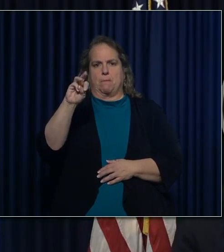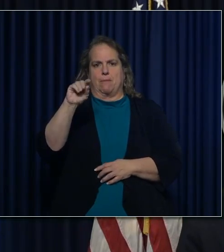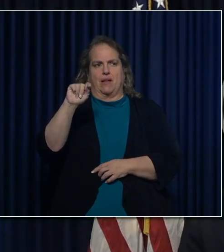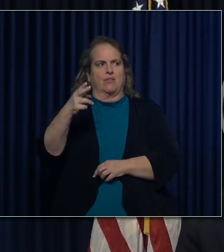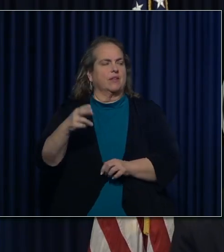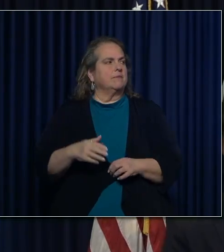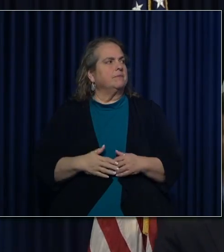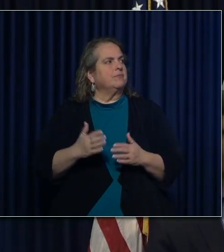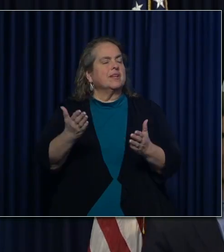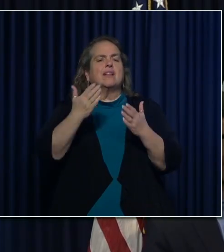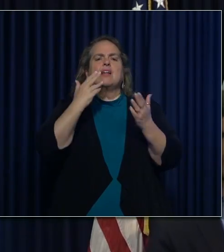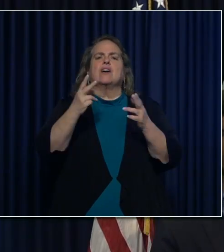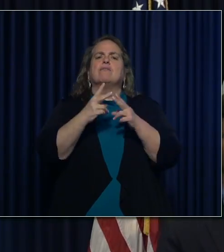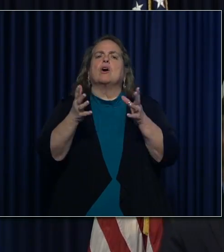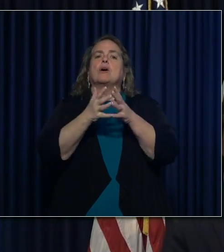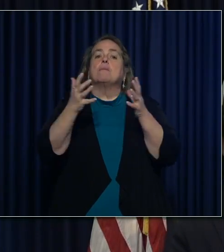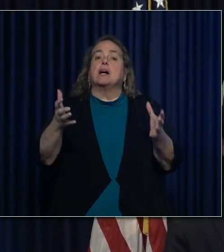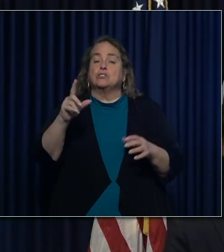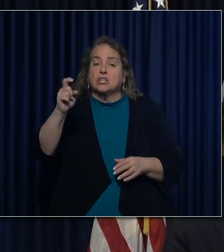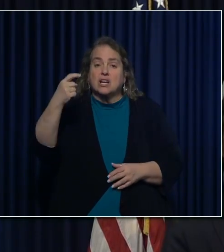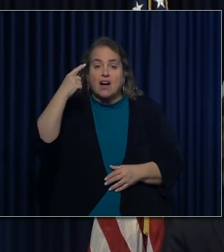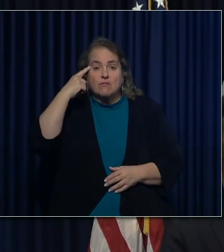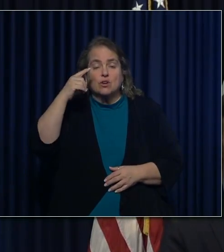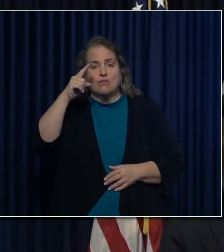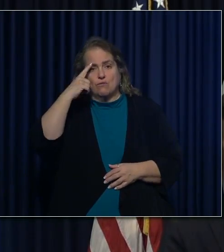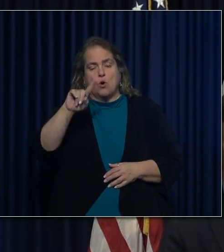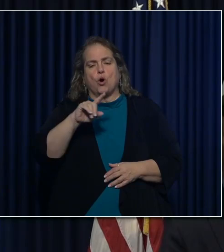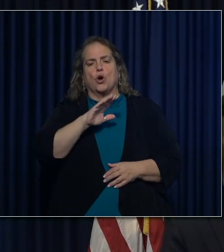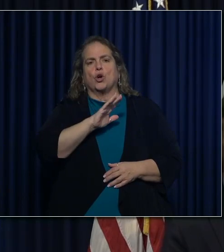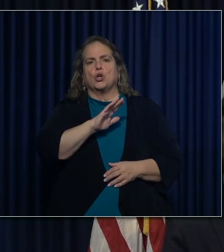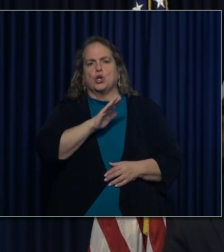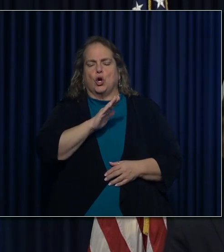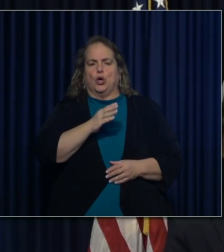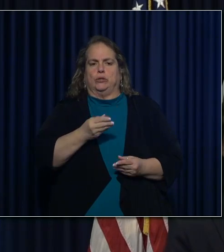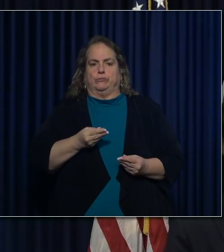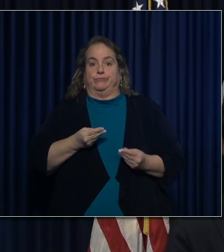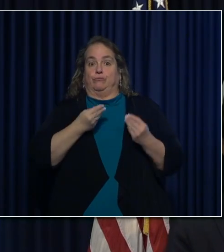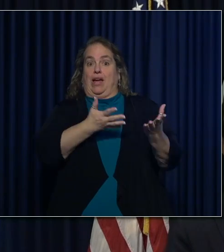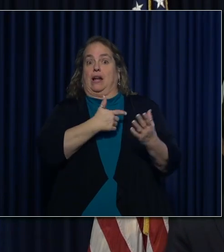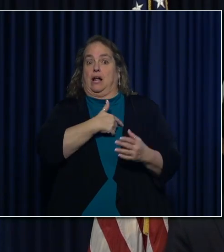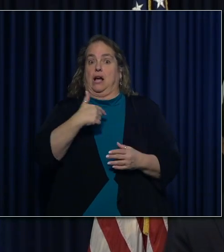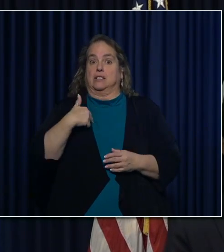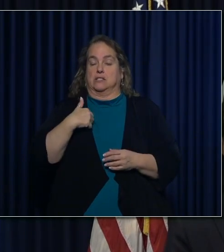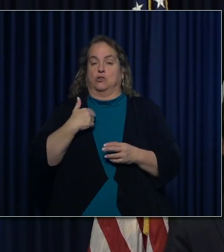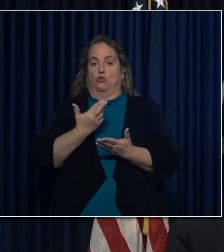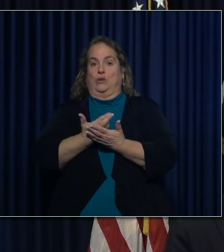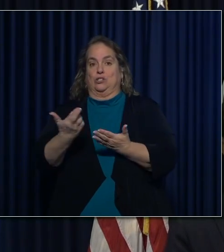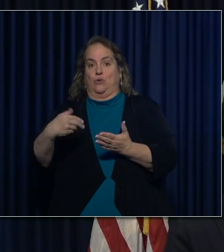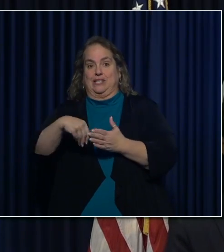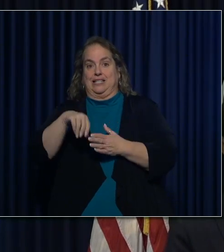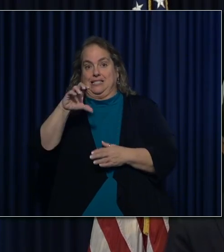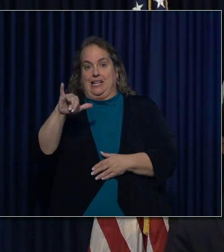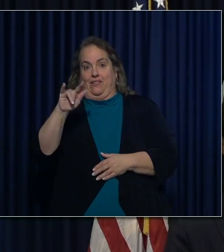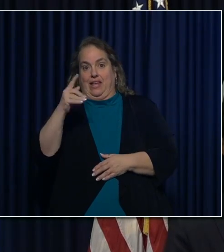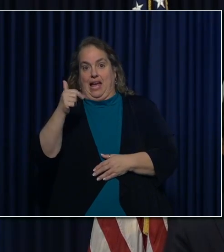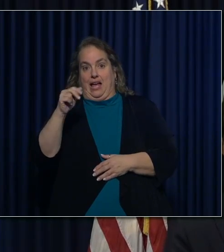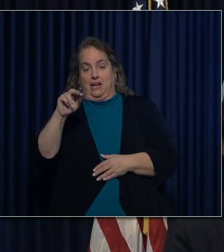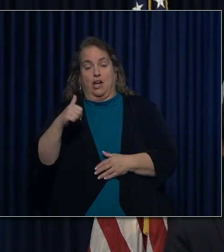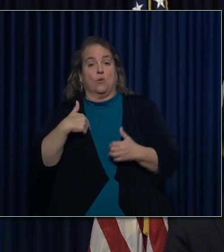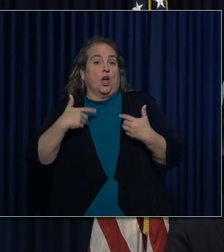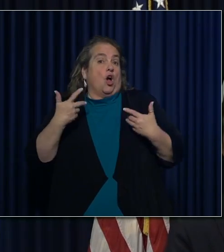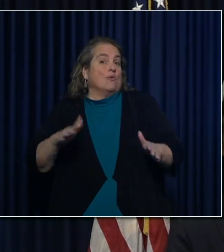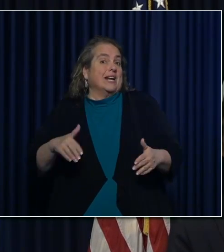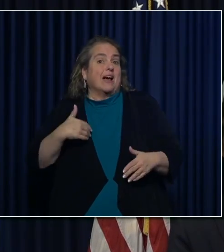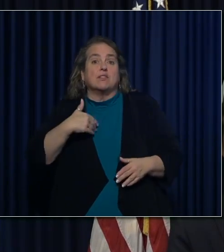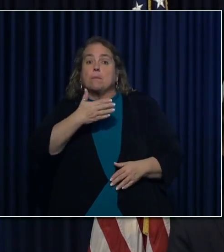Thank you very much, Governor, for your extension of the resources that we need in Cynthiana. We already have the best resources